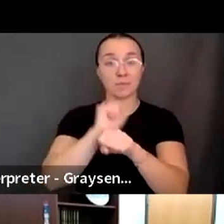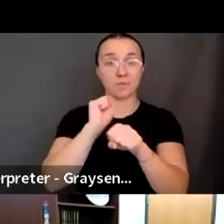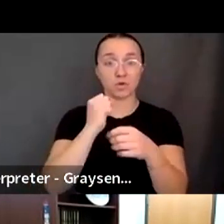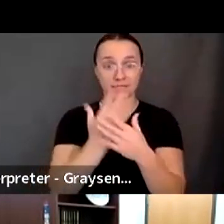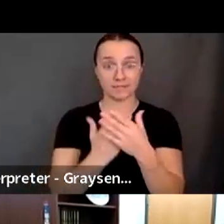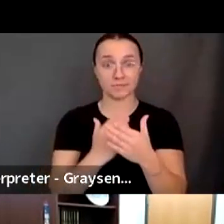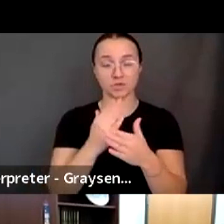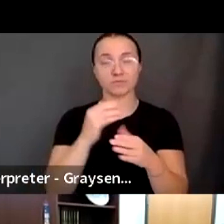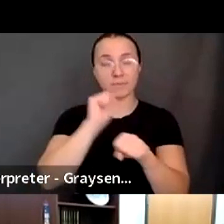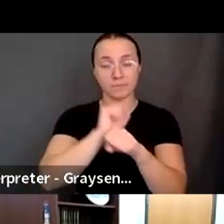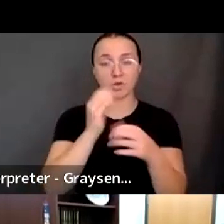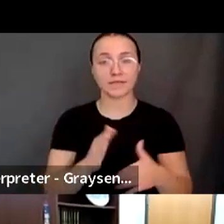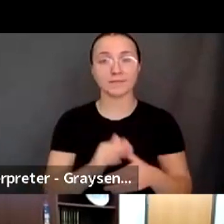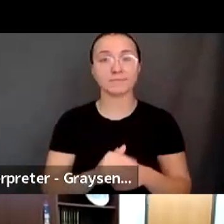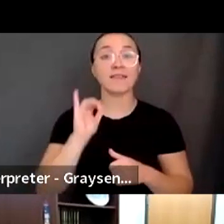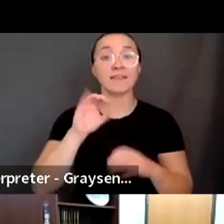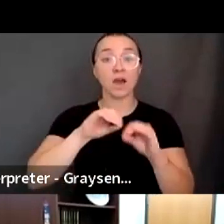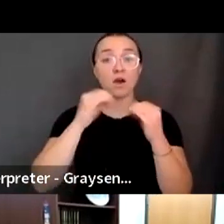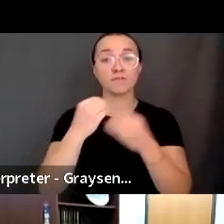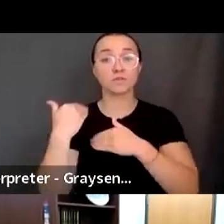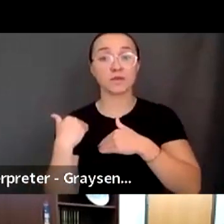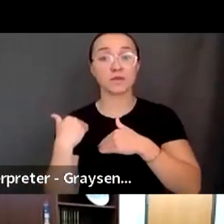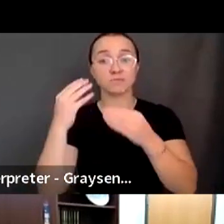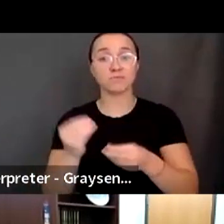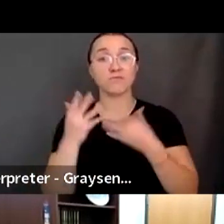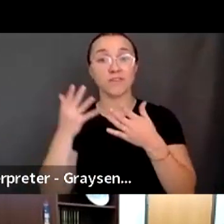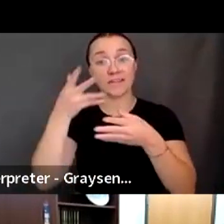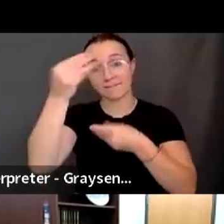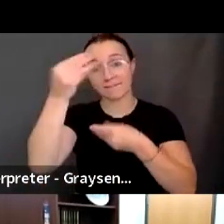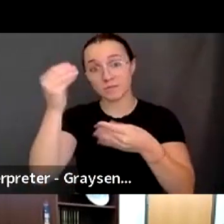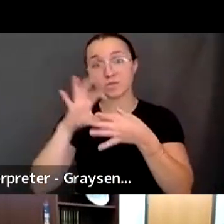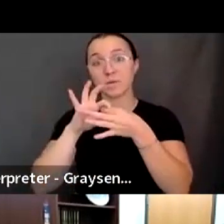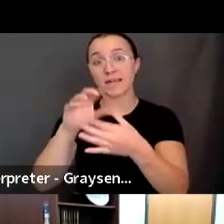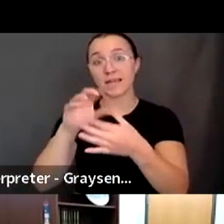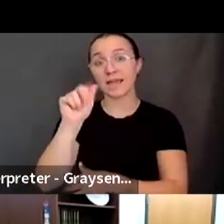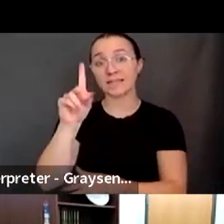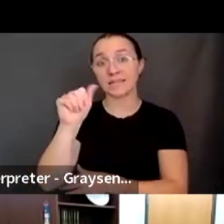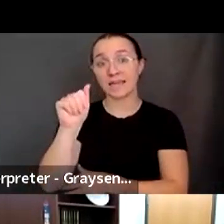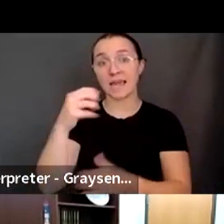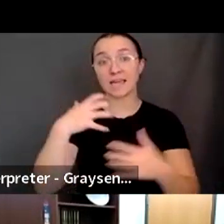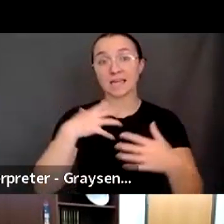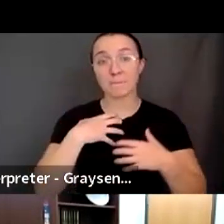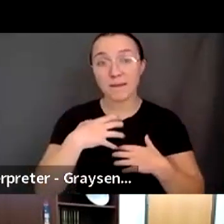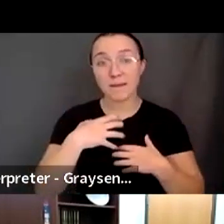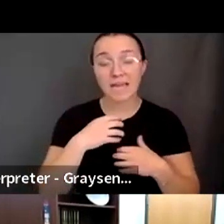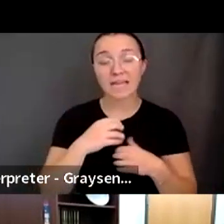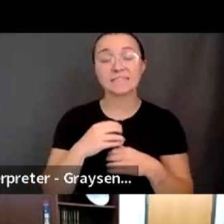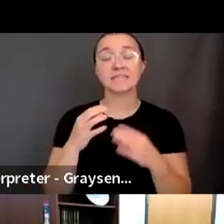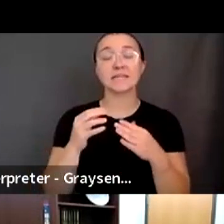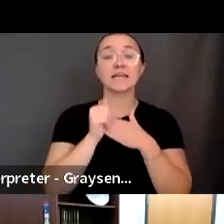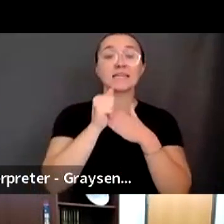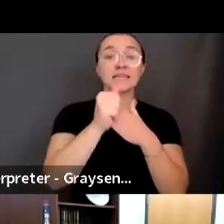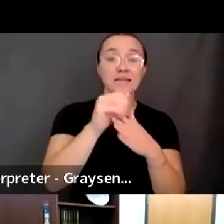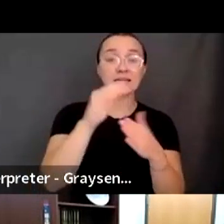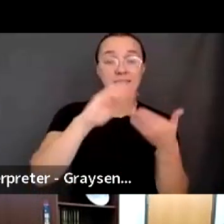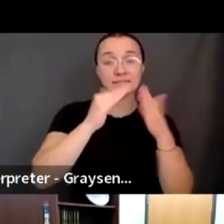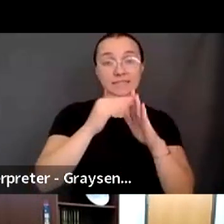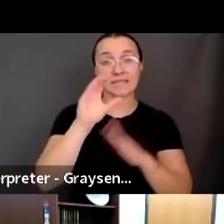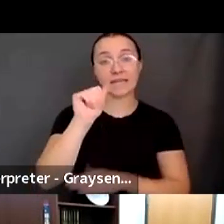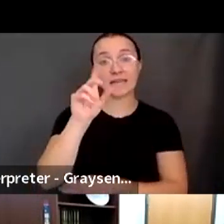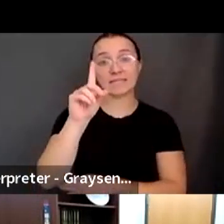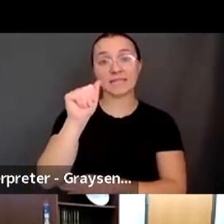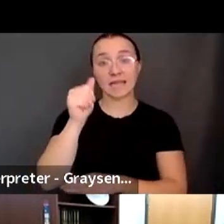is responsible for providing information, addressing ADA complaints, guiding the city's ADA compliance